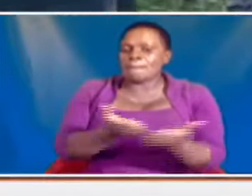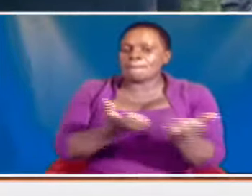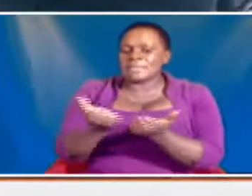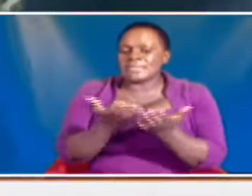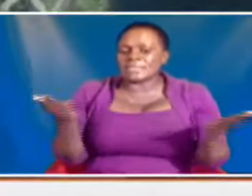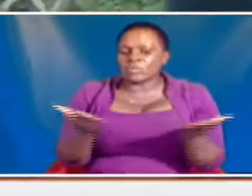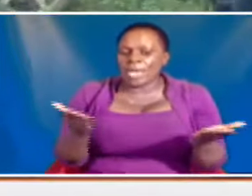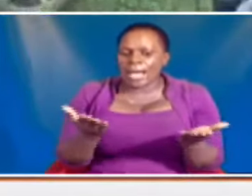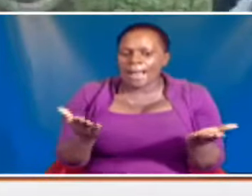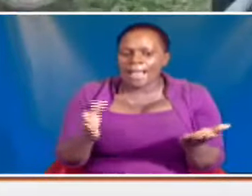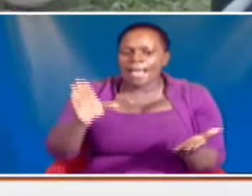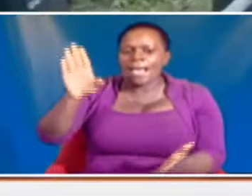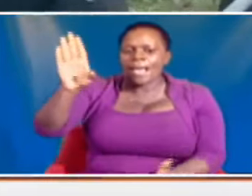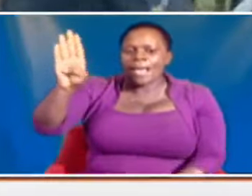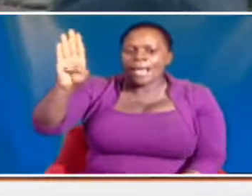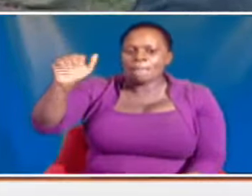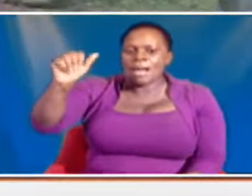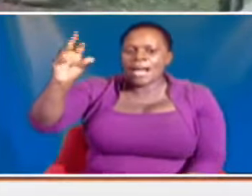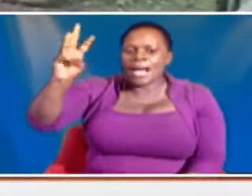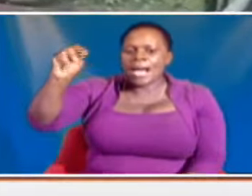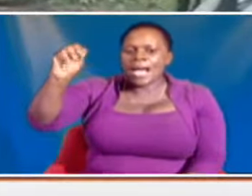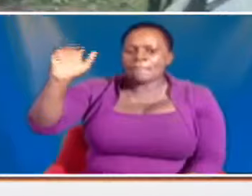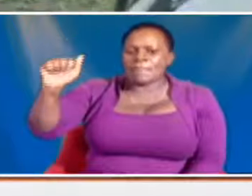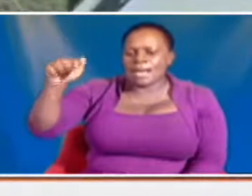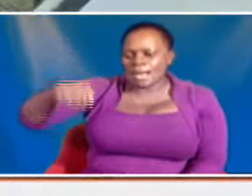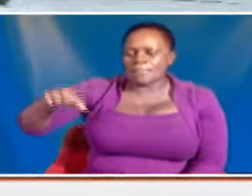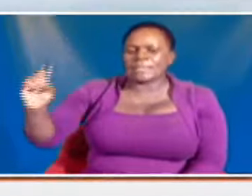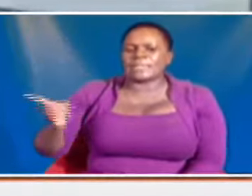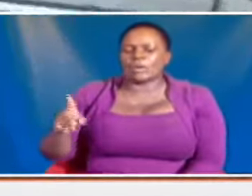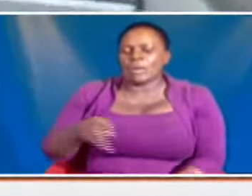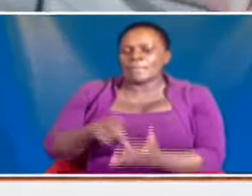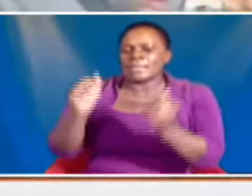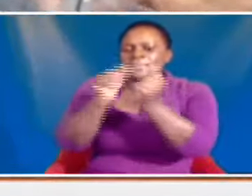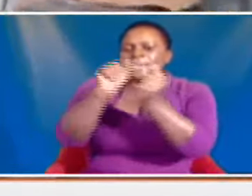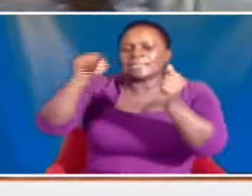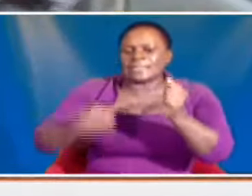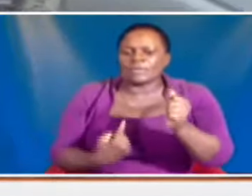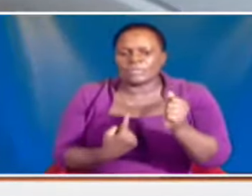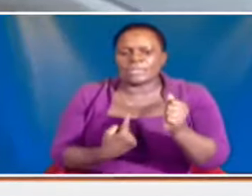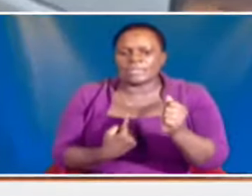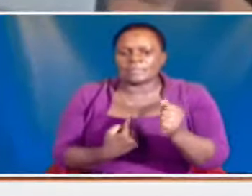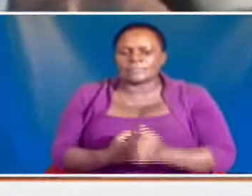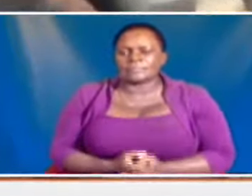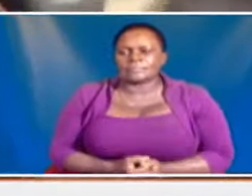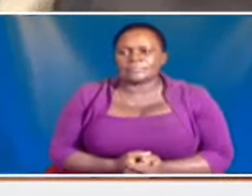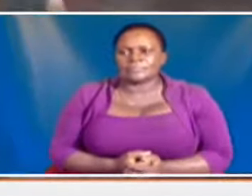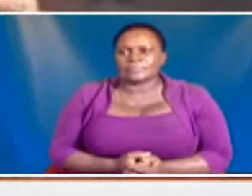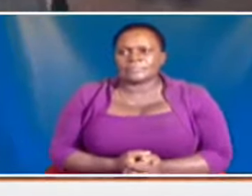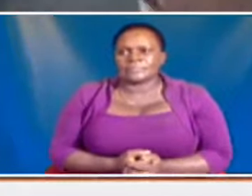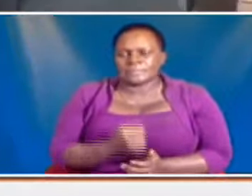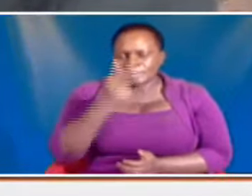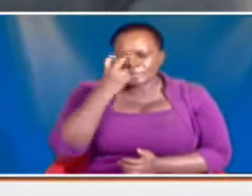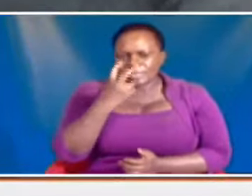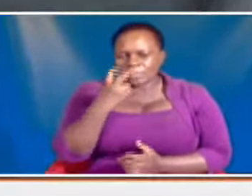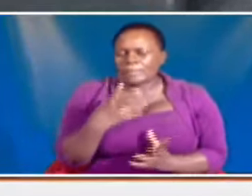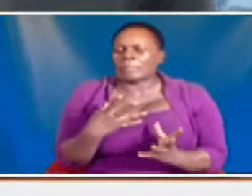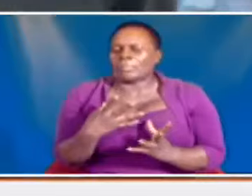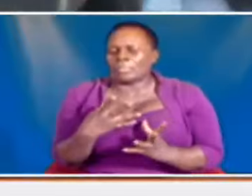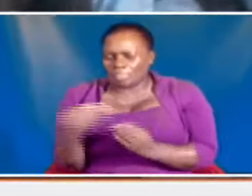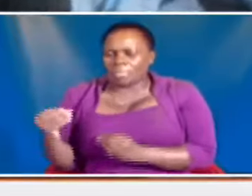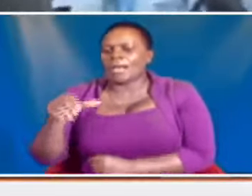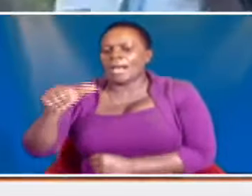stolen donkey meat at Bama Market in Nairobi after being paid 10,000 shillings for work done. Three suspects managed to flee.